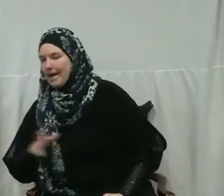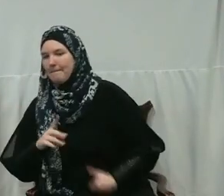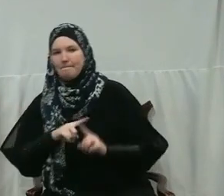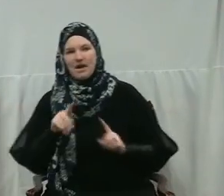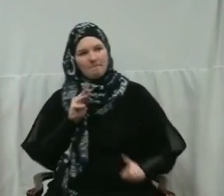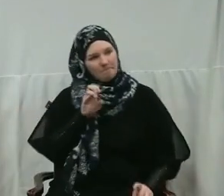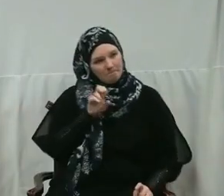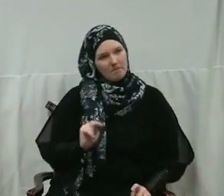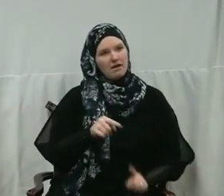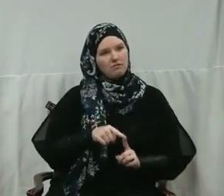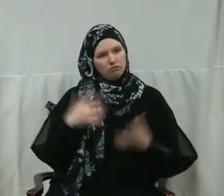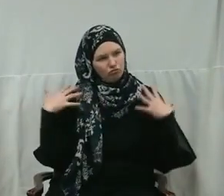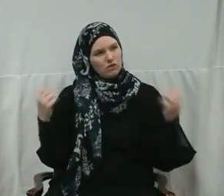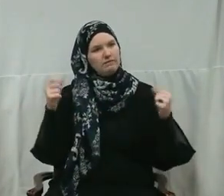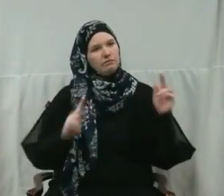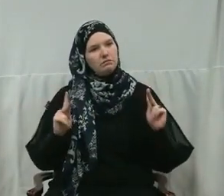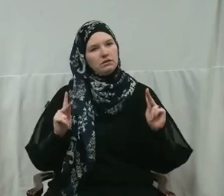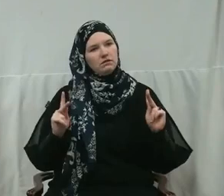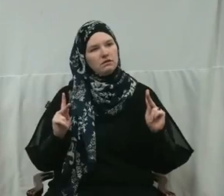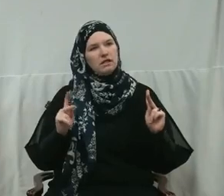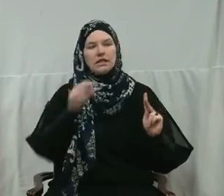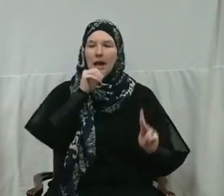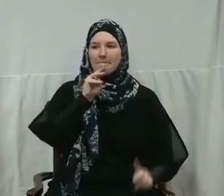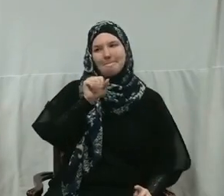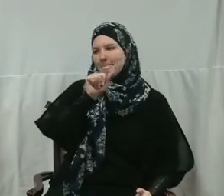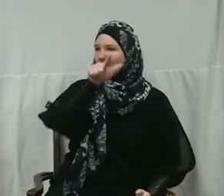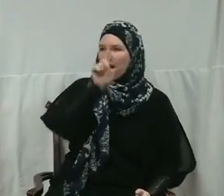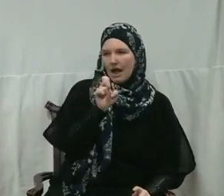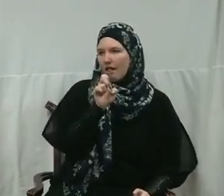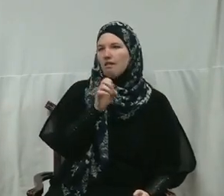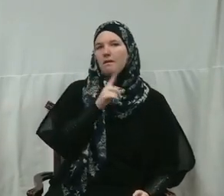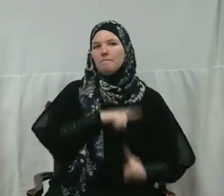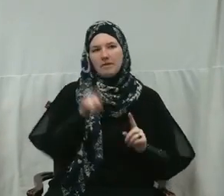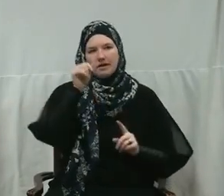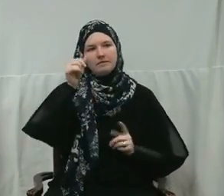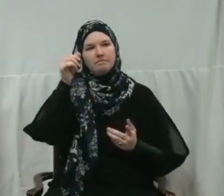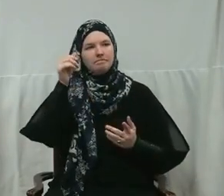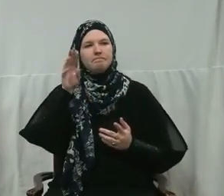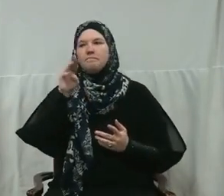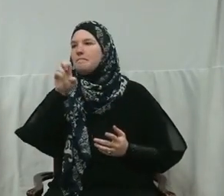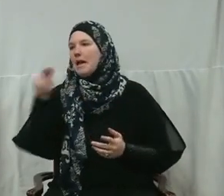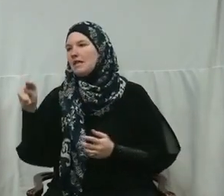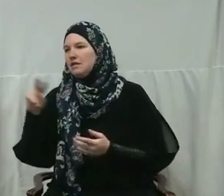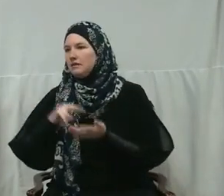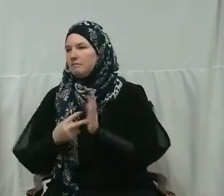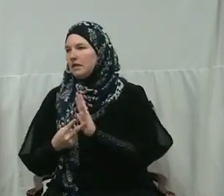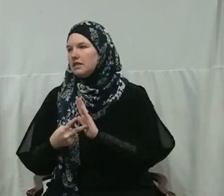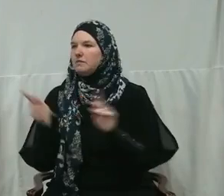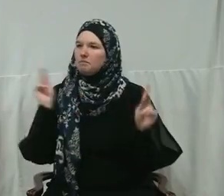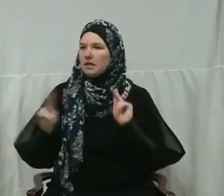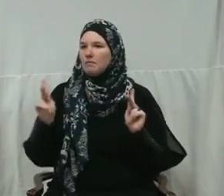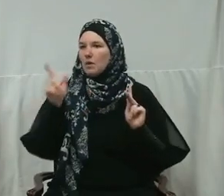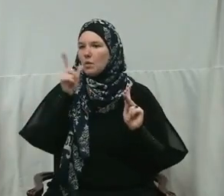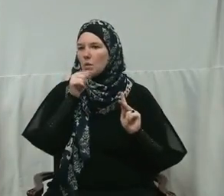true men. Not males, but men, which means people who take a